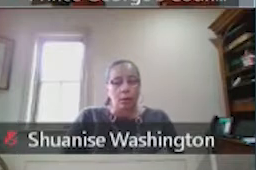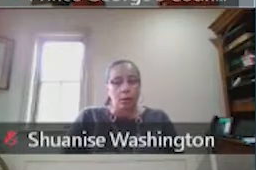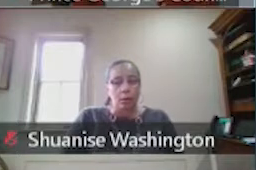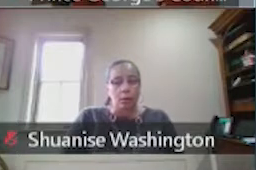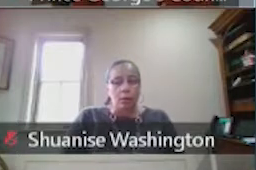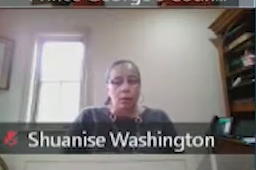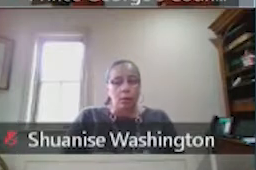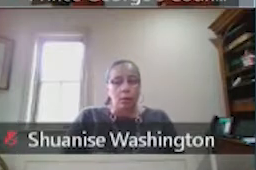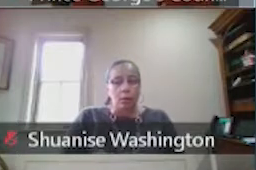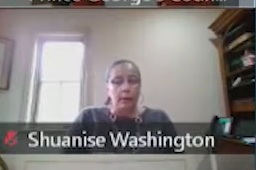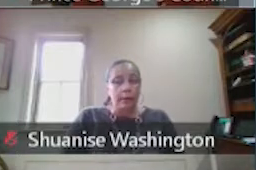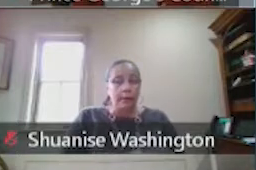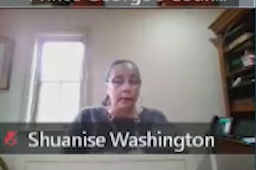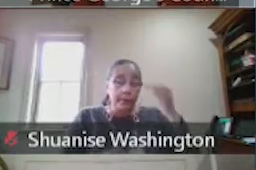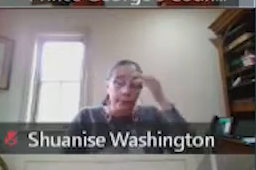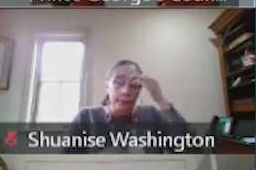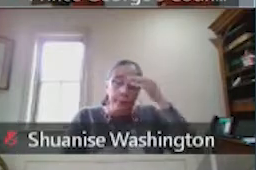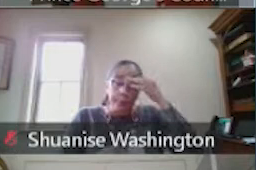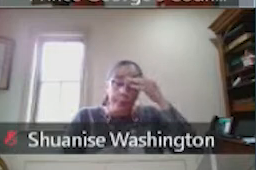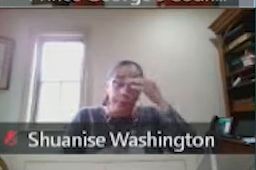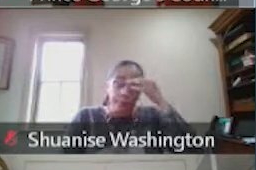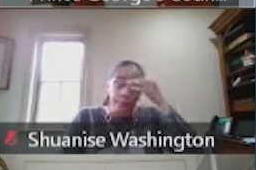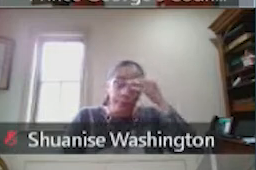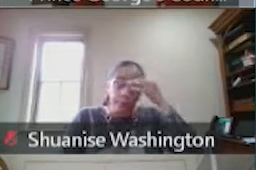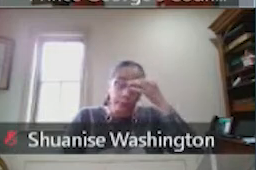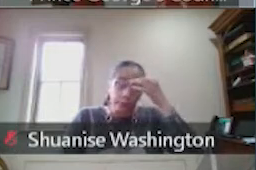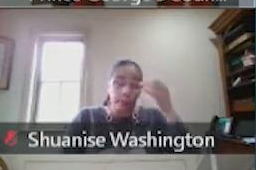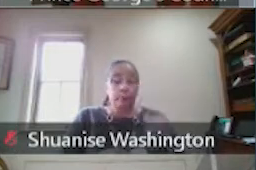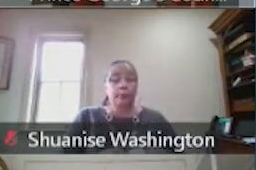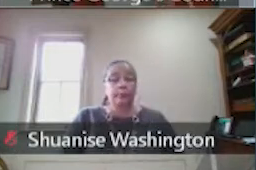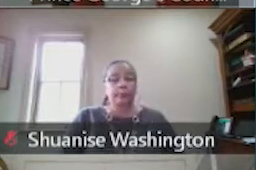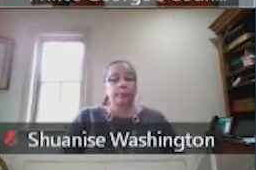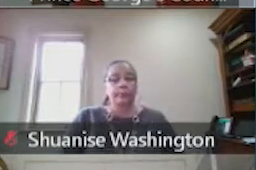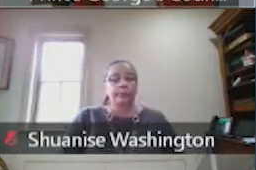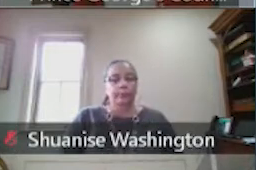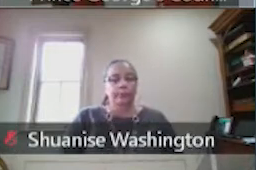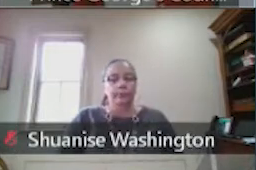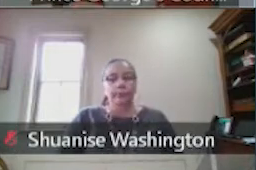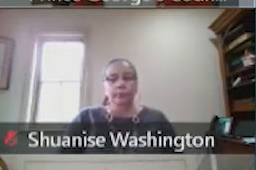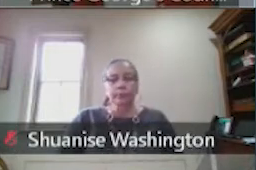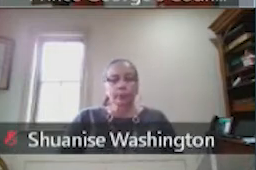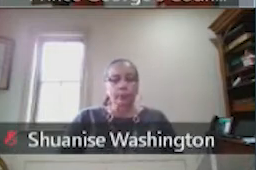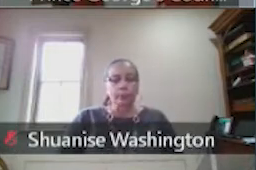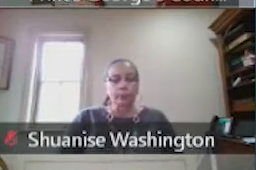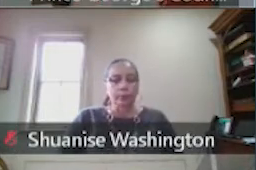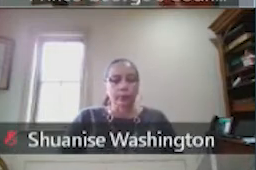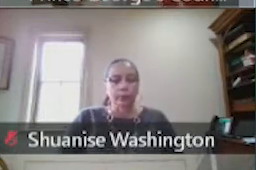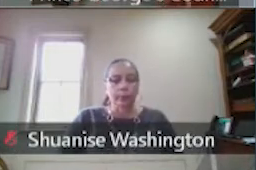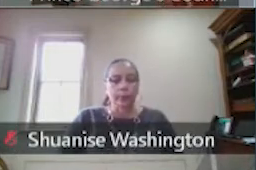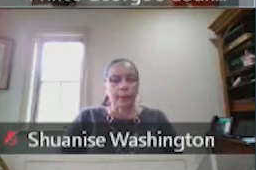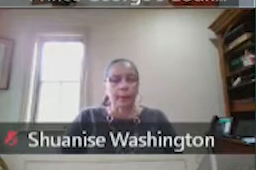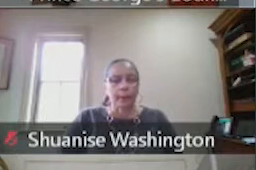county. Register by noon on Wednesday, January 27th. Again, see the slide for online registration link.